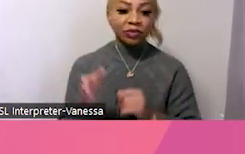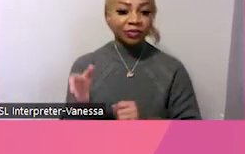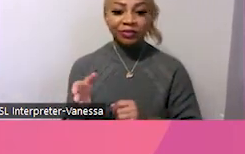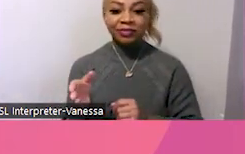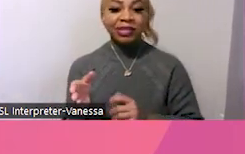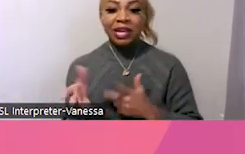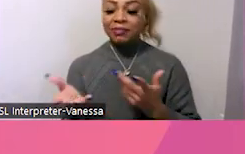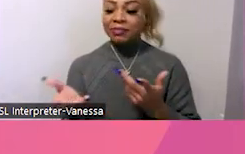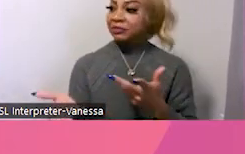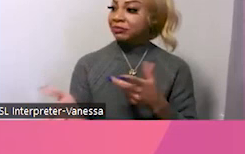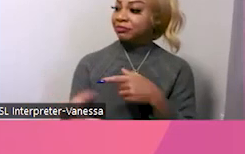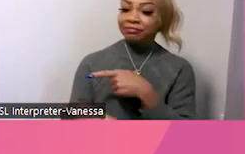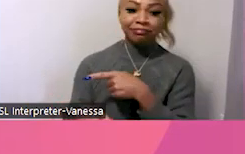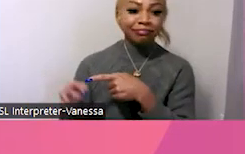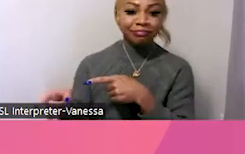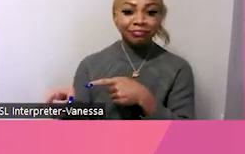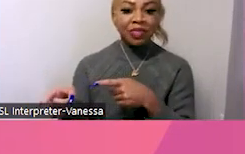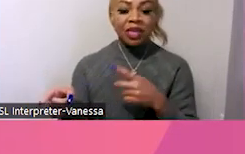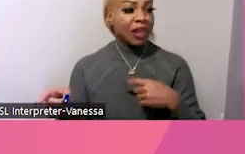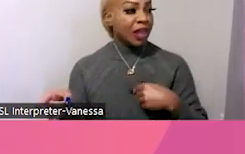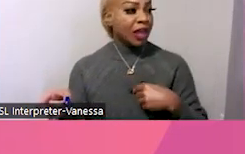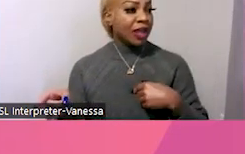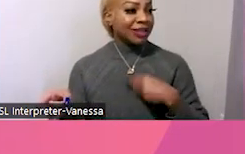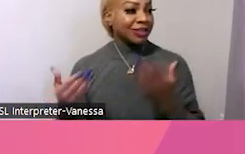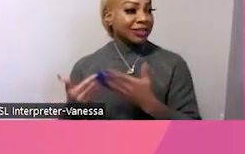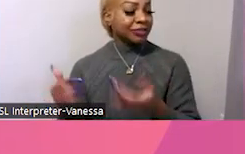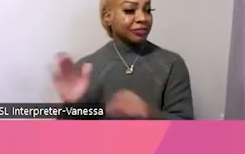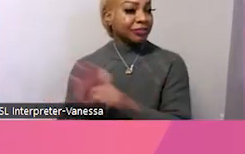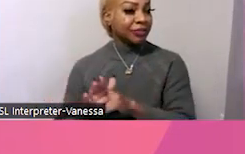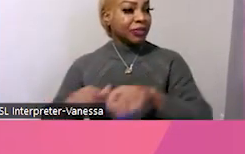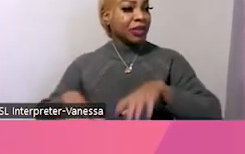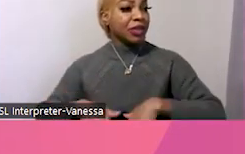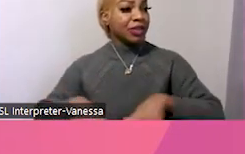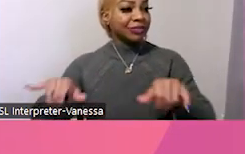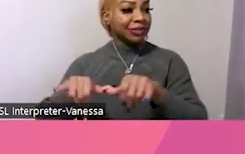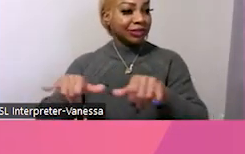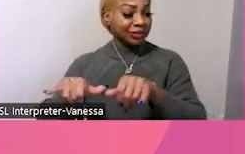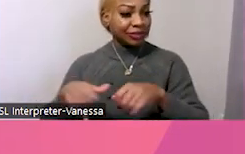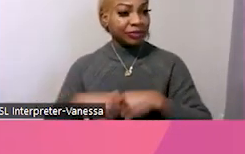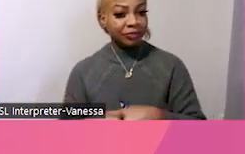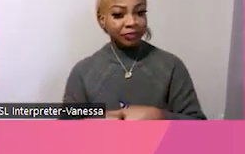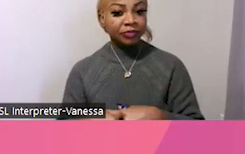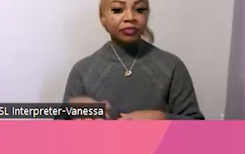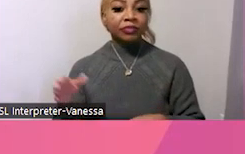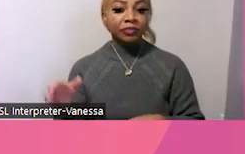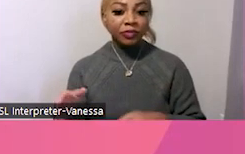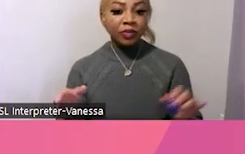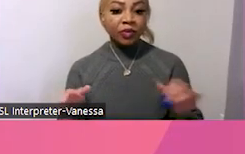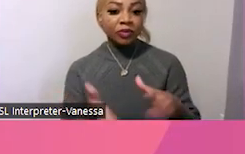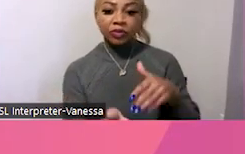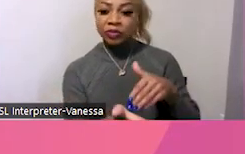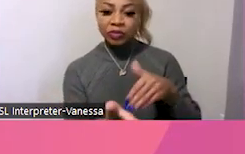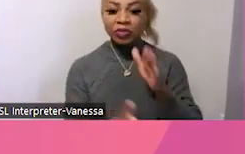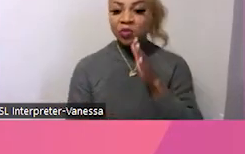space. Her fat body is hyper visible to her doctor, and its mere existence provides the doctor space to engage in anti-fat